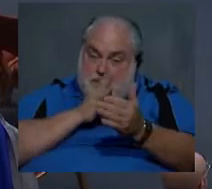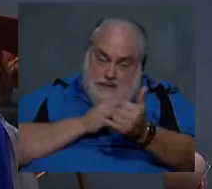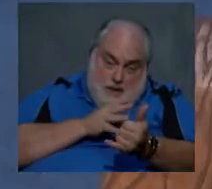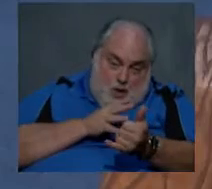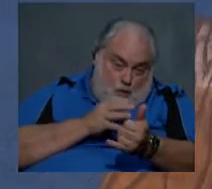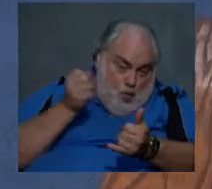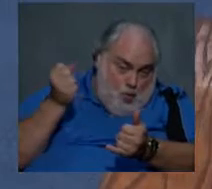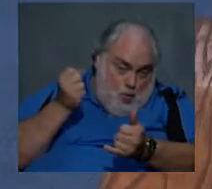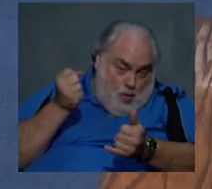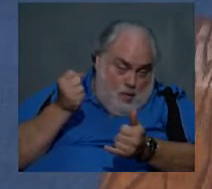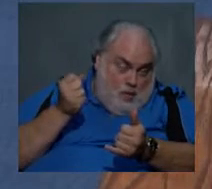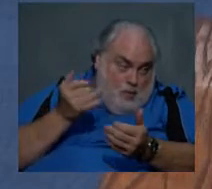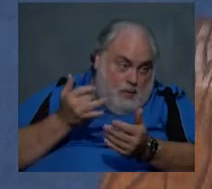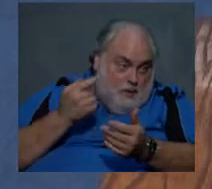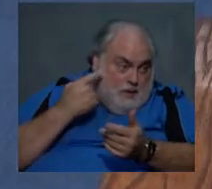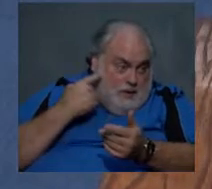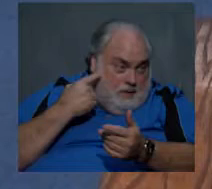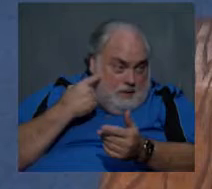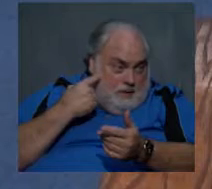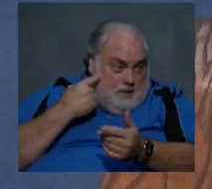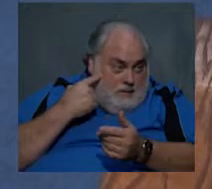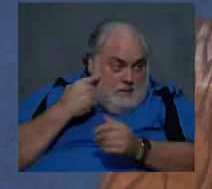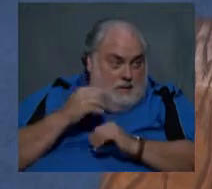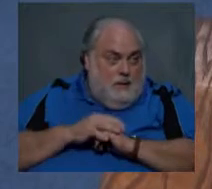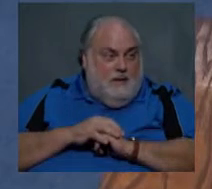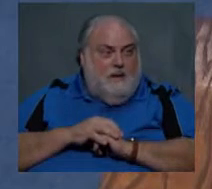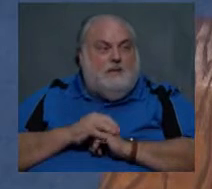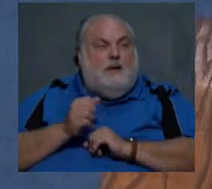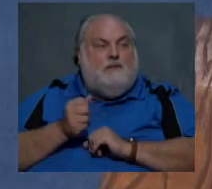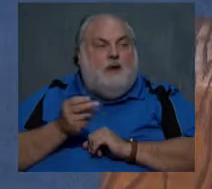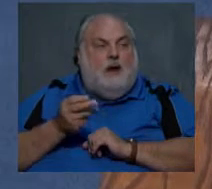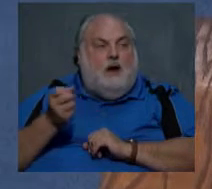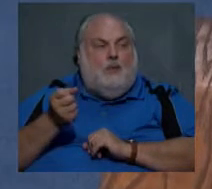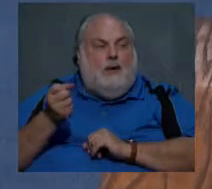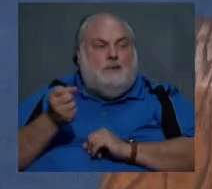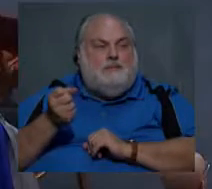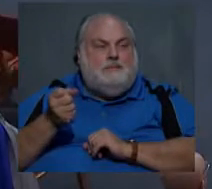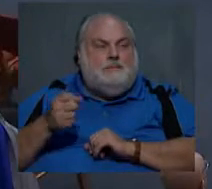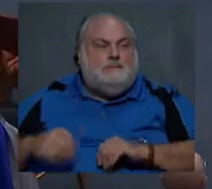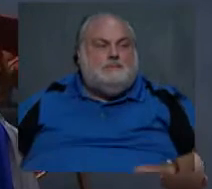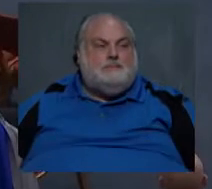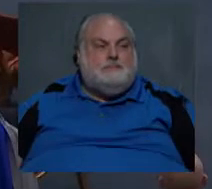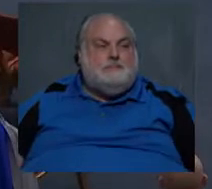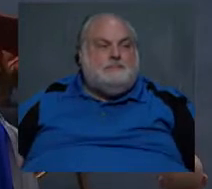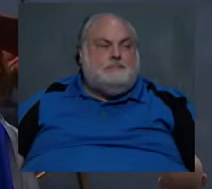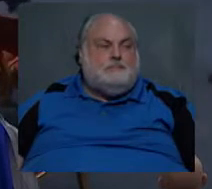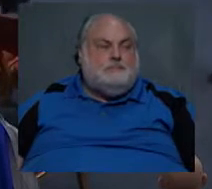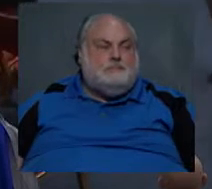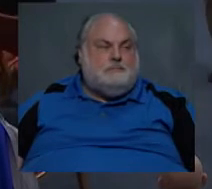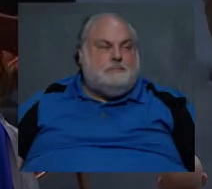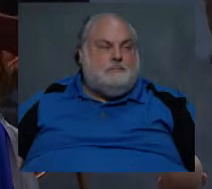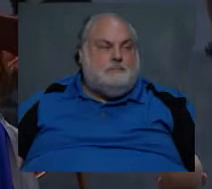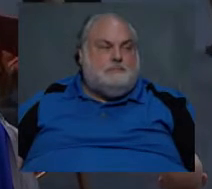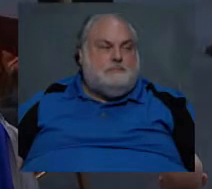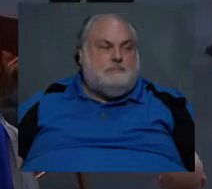hear from the... I think they've just got a few questions. Why don't I wait? Okay, that'd be good. All right.